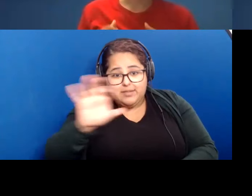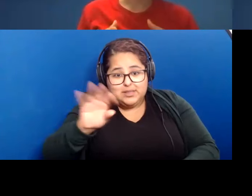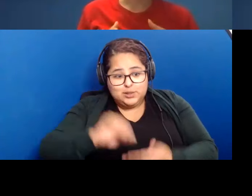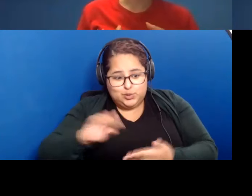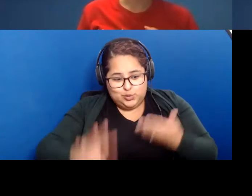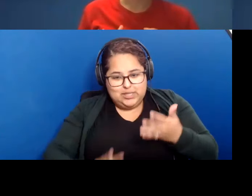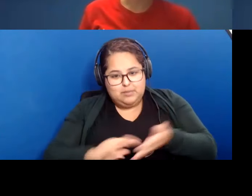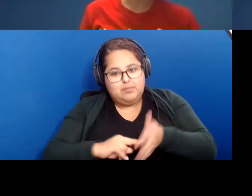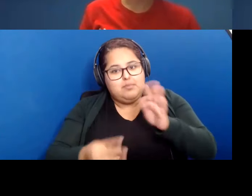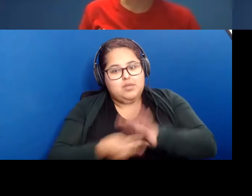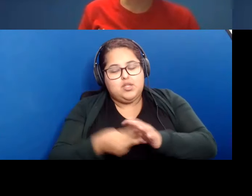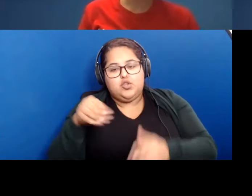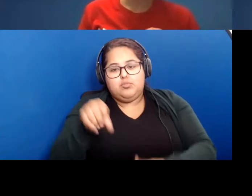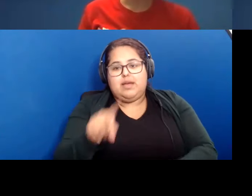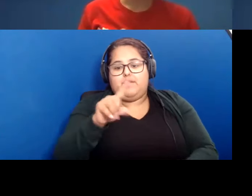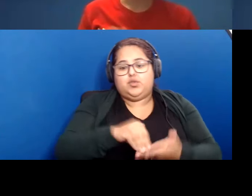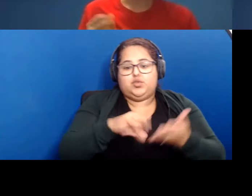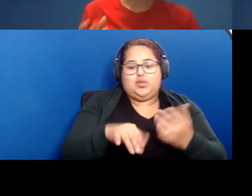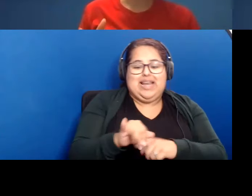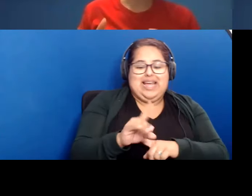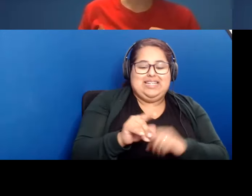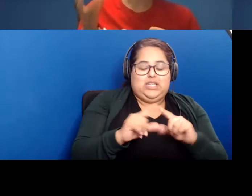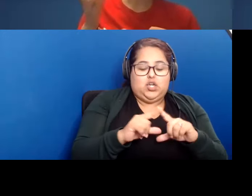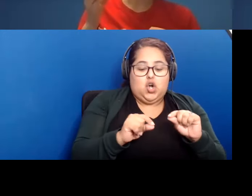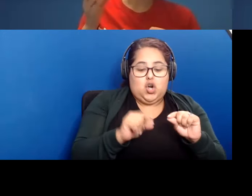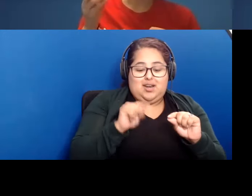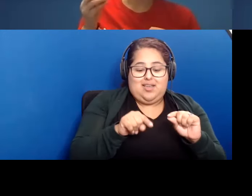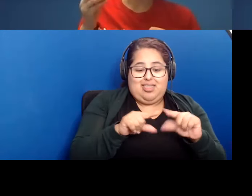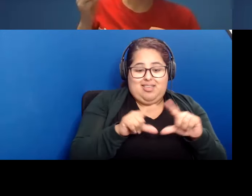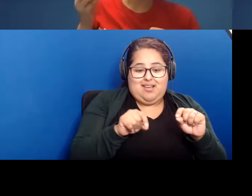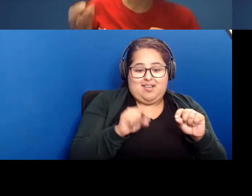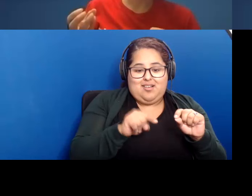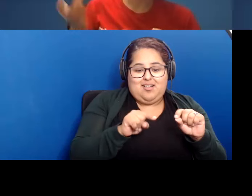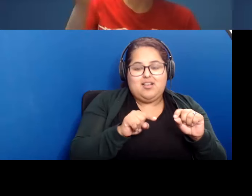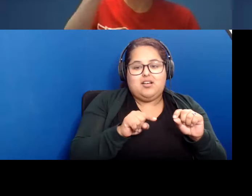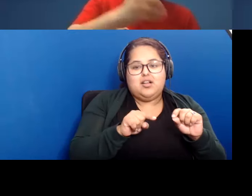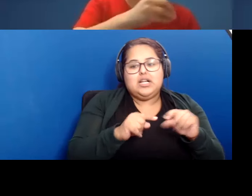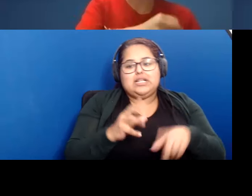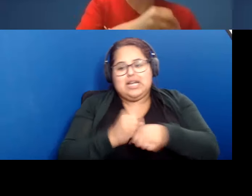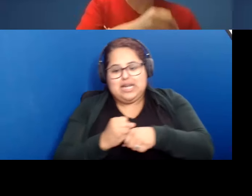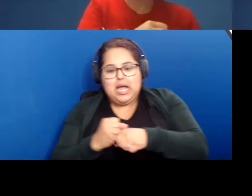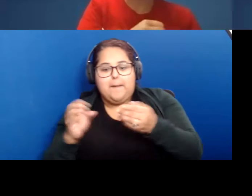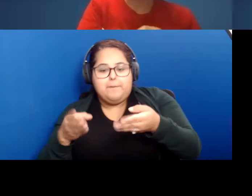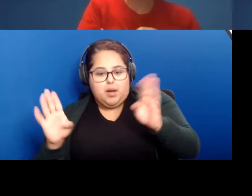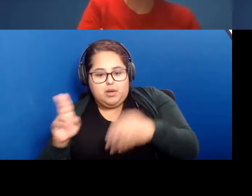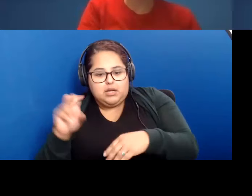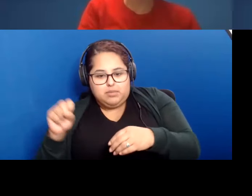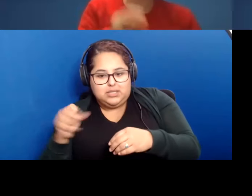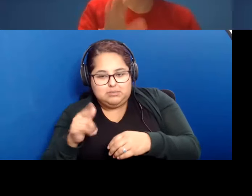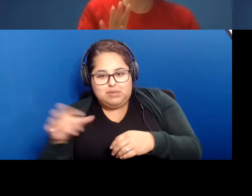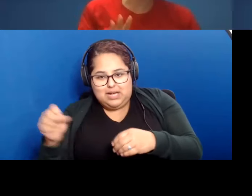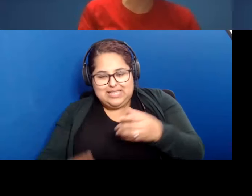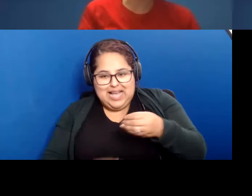you pay for your student ID card, and then you get your public bus pass added onto that student ID